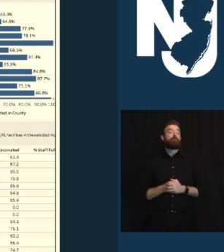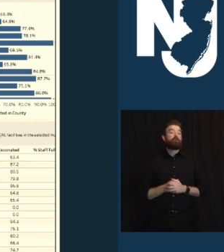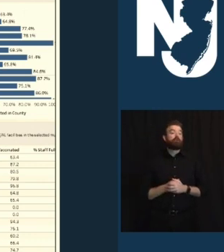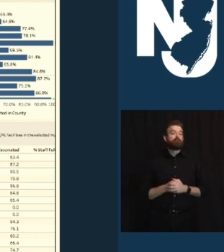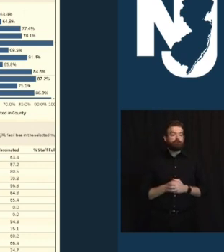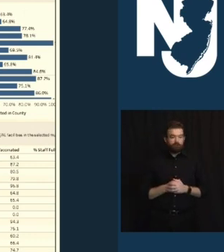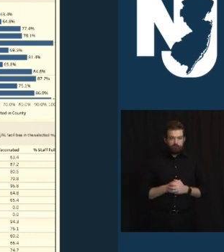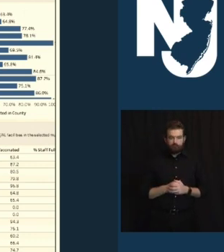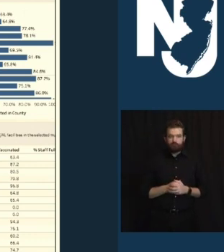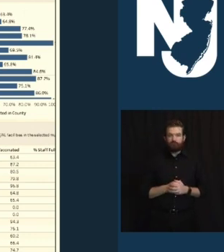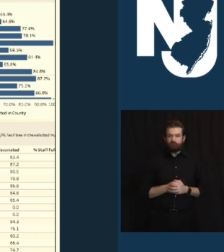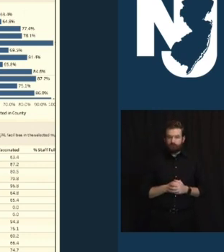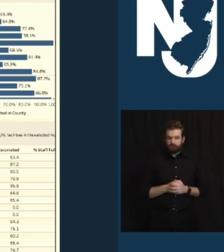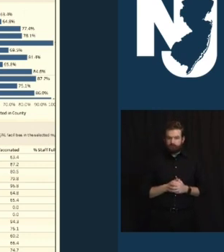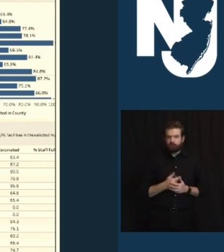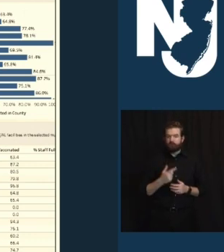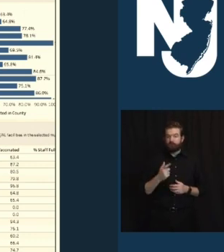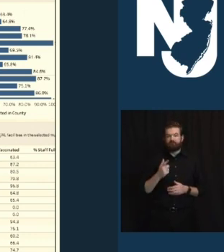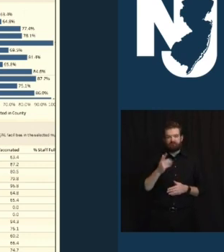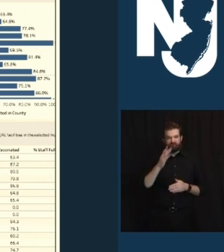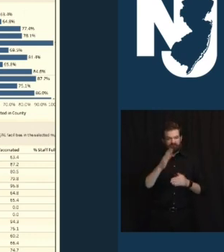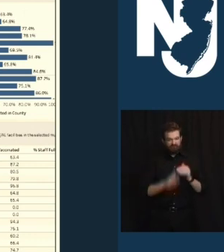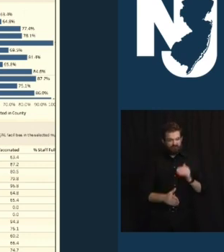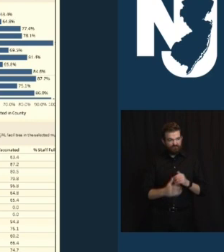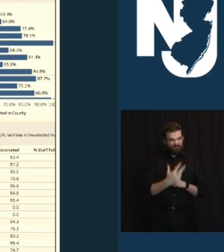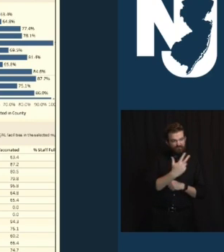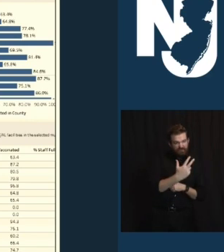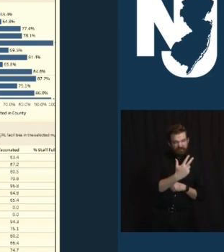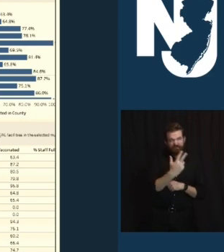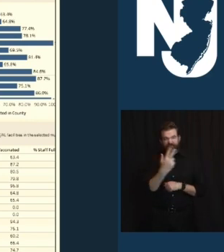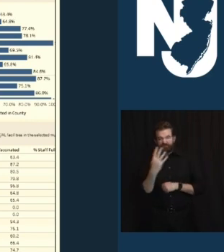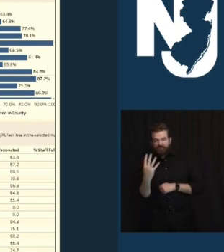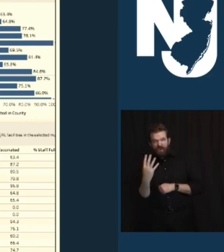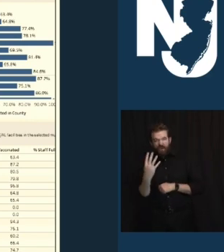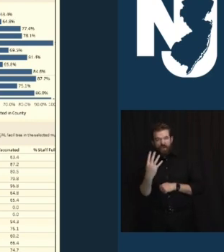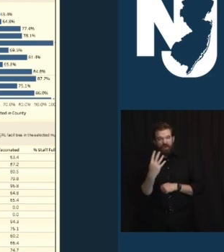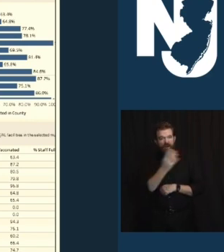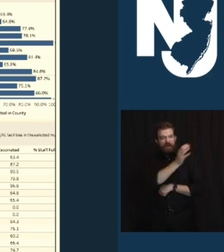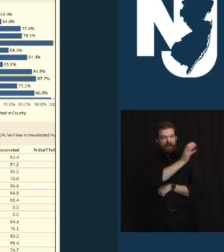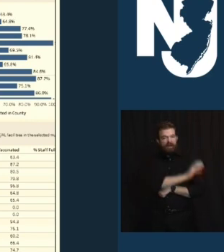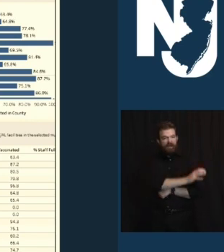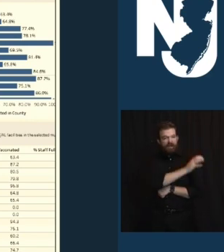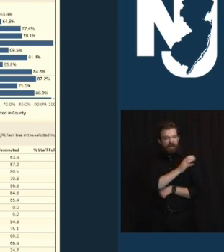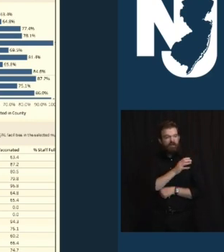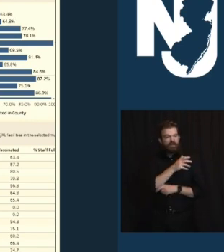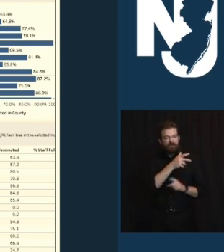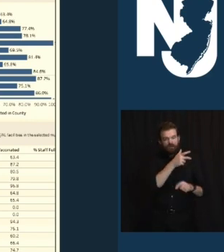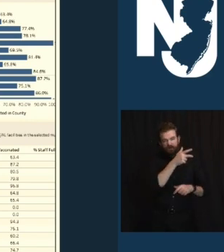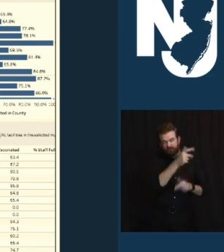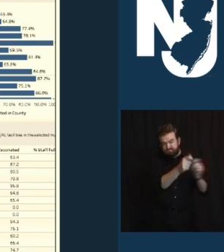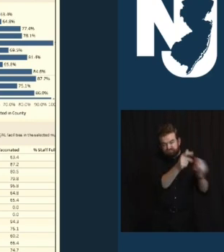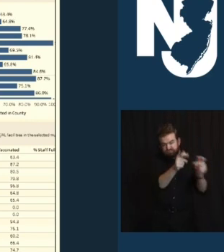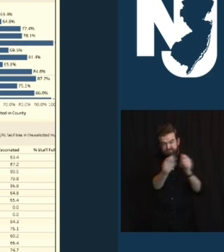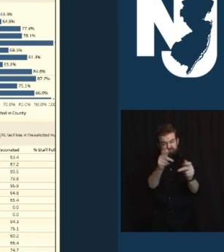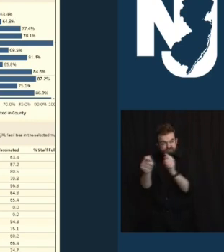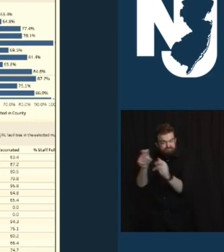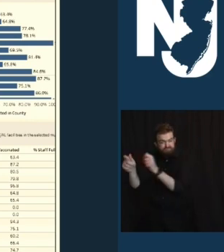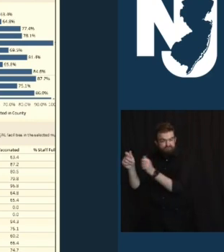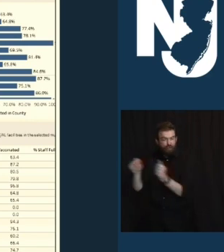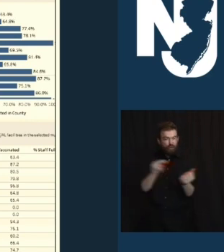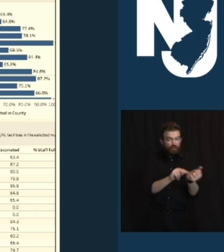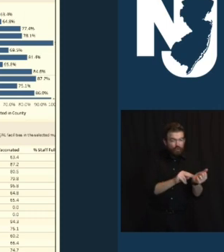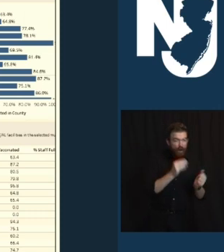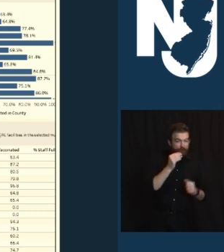sometimes 4 clinics in each facility, which was no easy task to coordinate, especially since we ensured that as